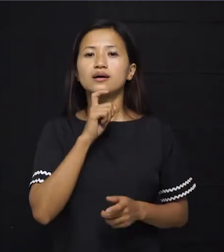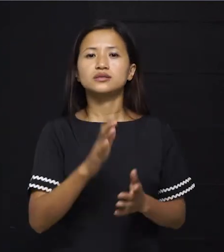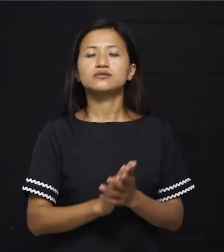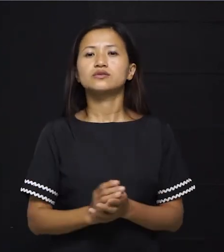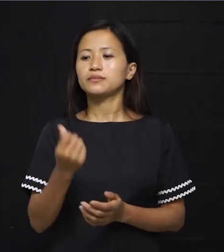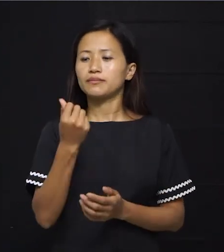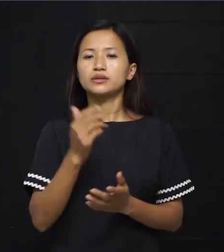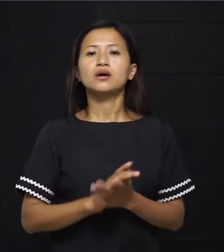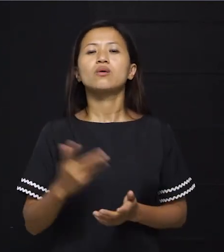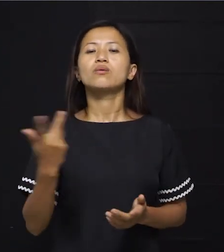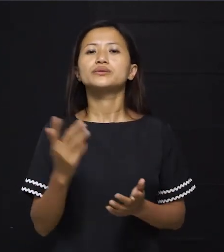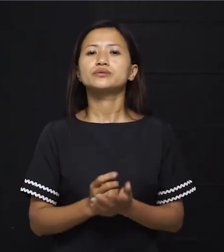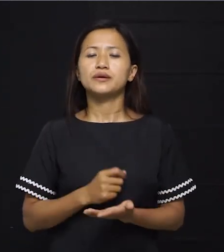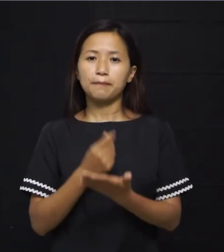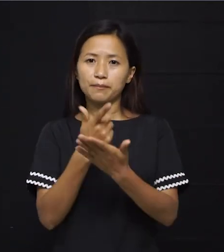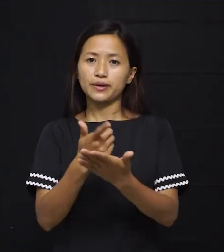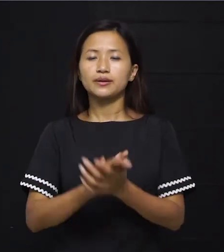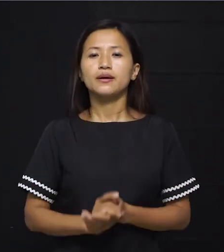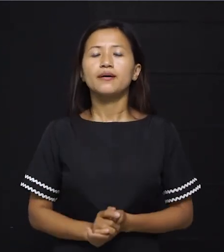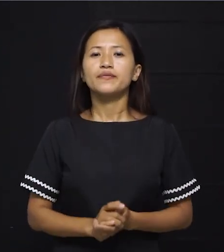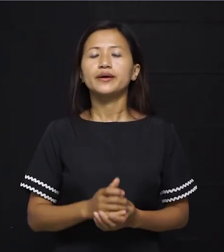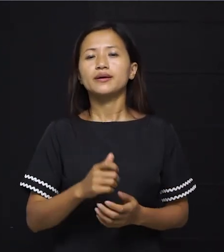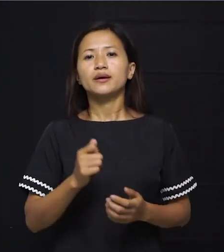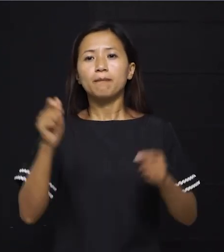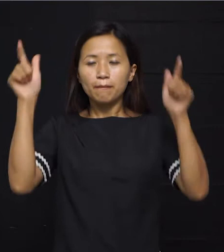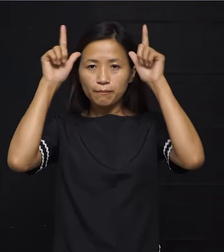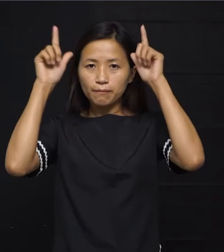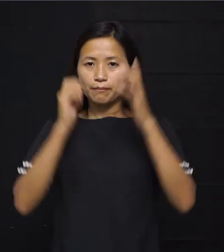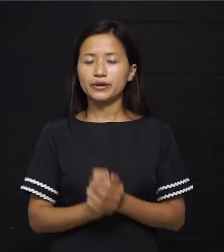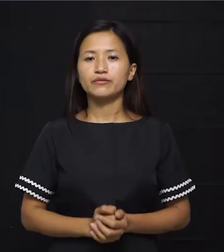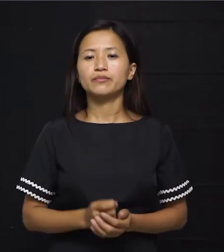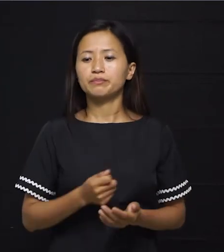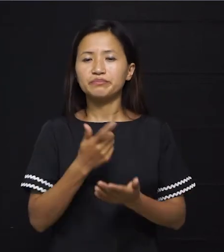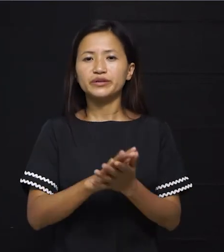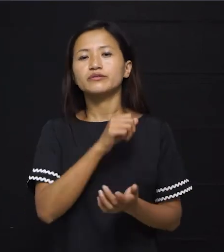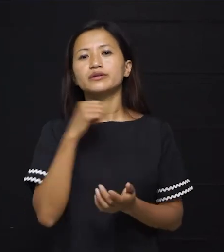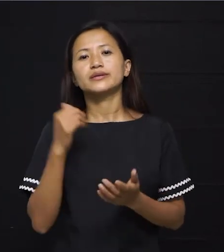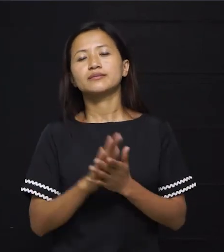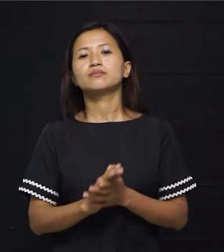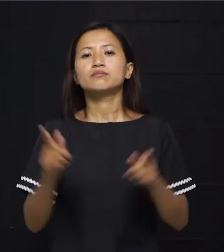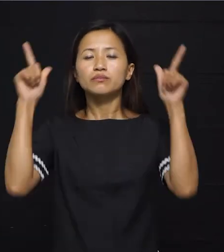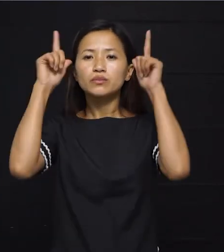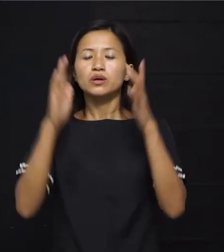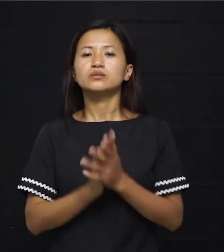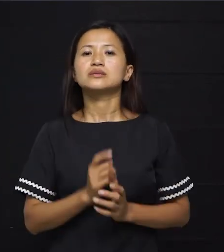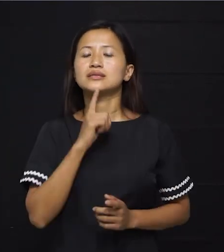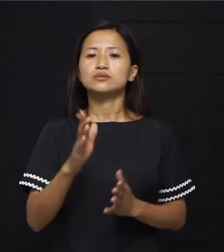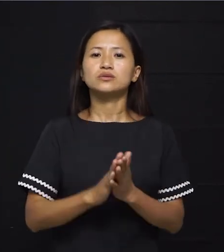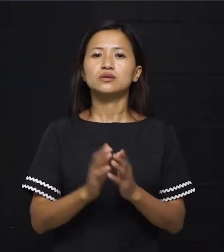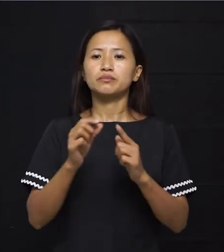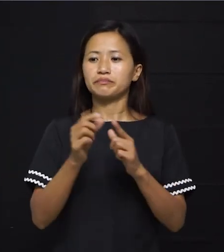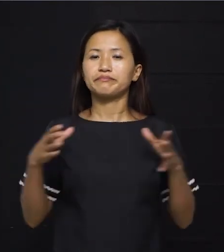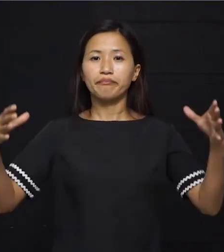money. So why should I pay the money for a dead bullock?" That's what he said to the panchayat, okay? The